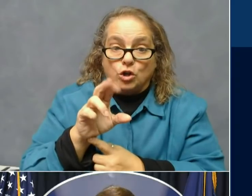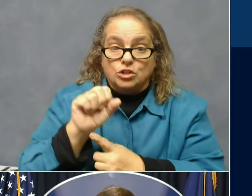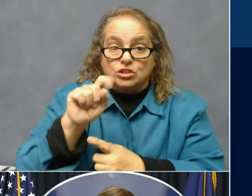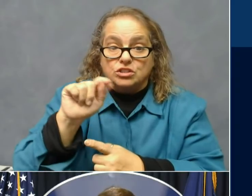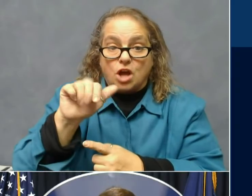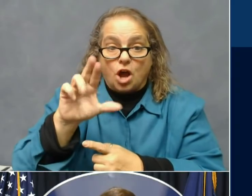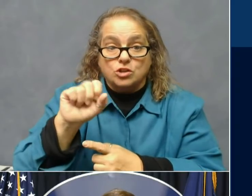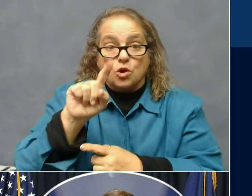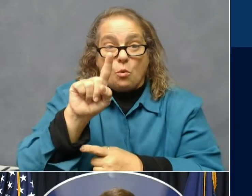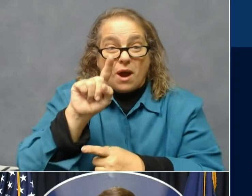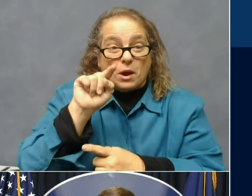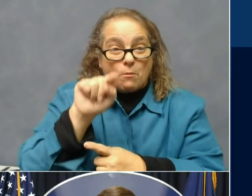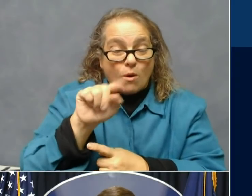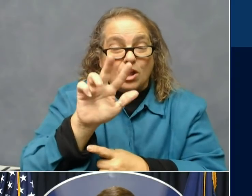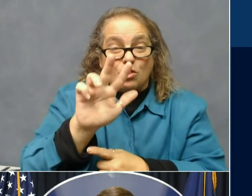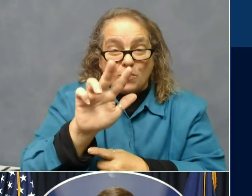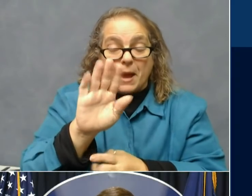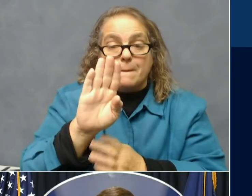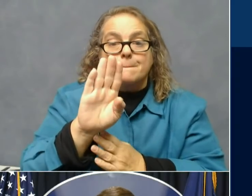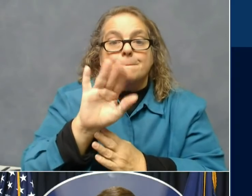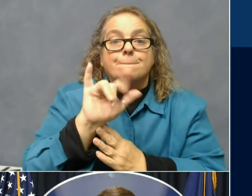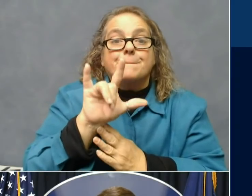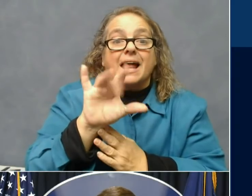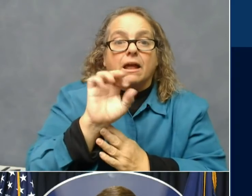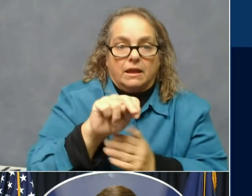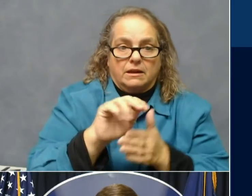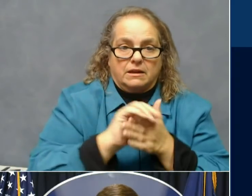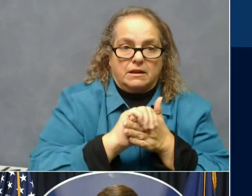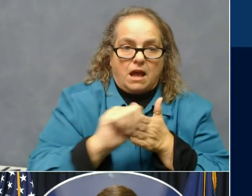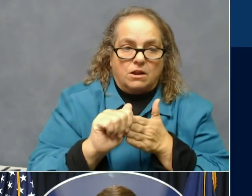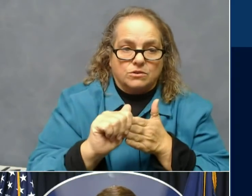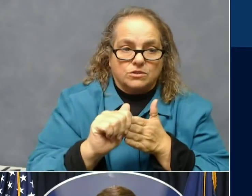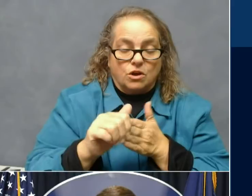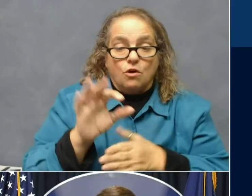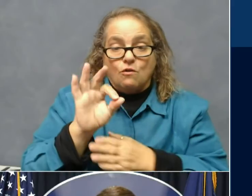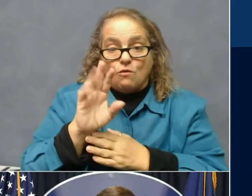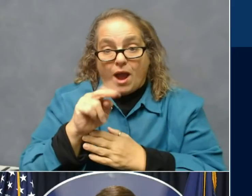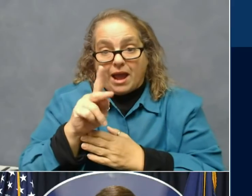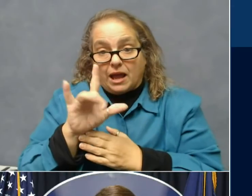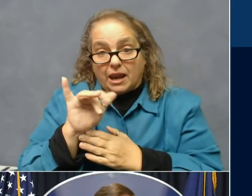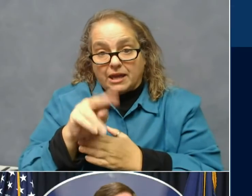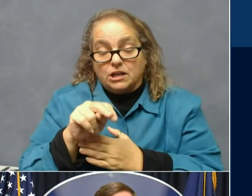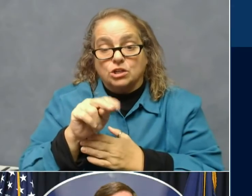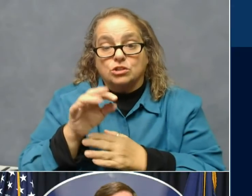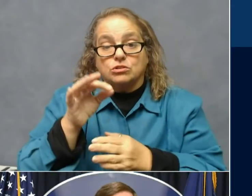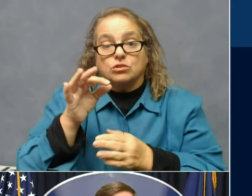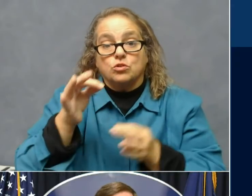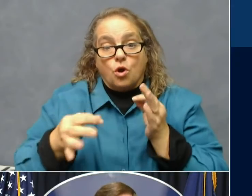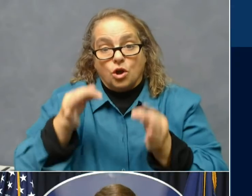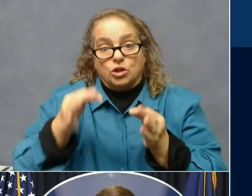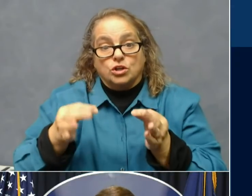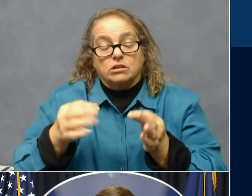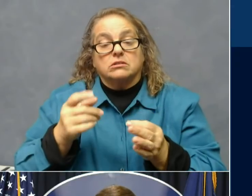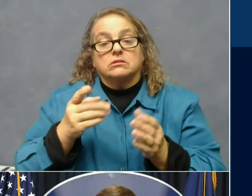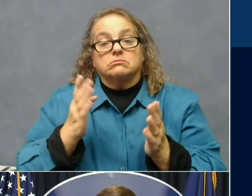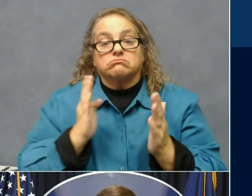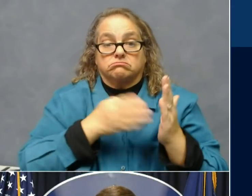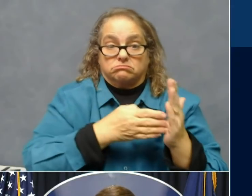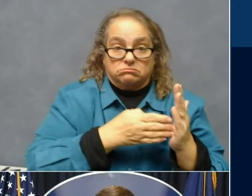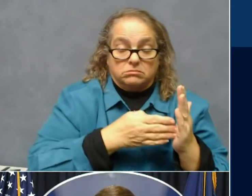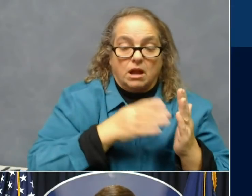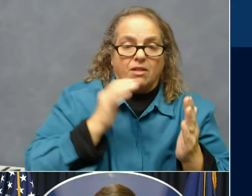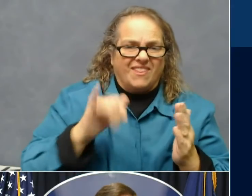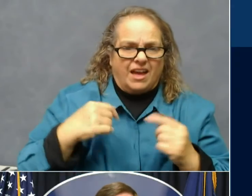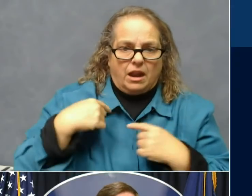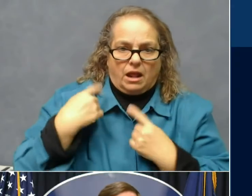billion. Supreme Court reinstated the Franklin Circuit Court judgment, concluding the Commonwealth's decades-long fight